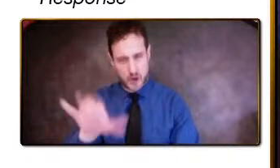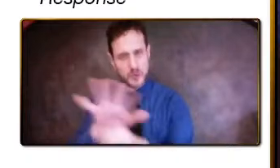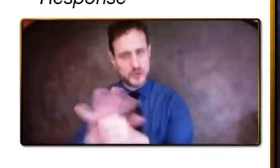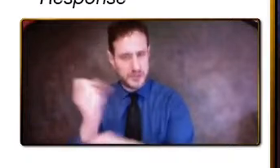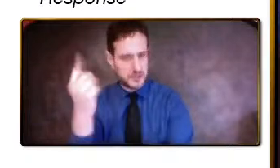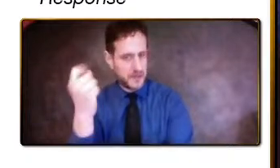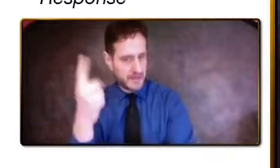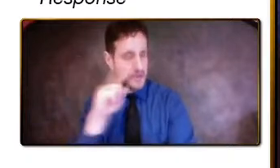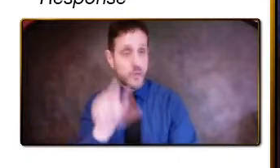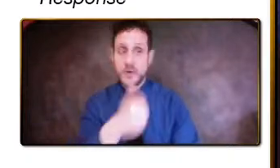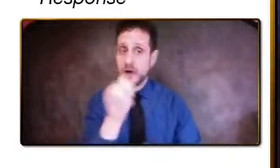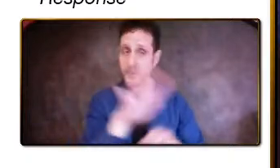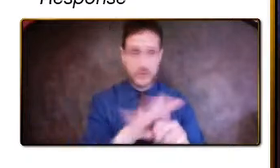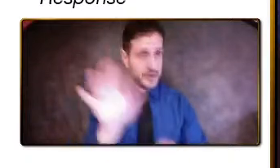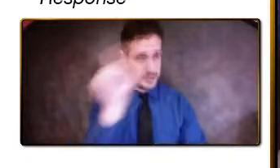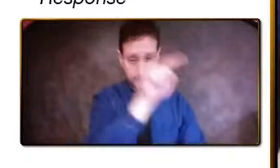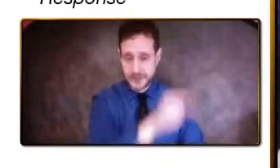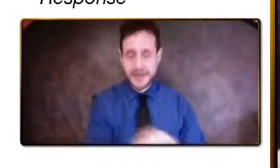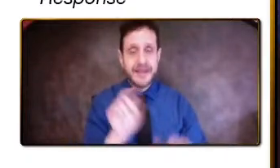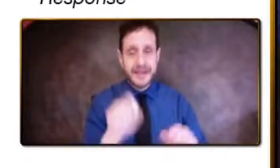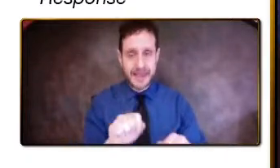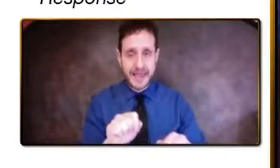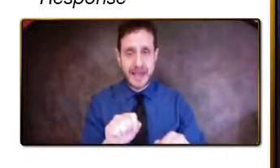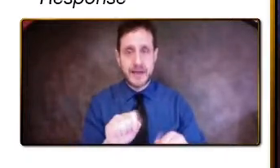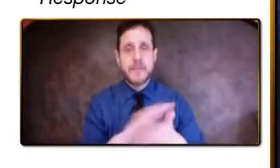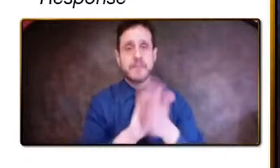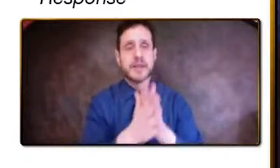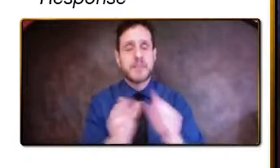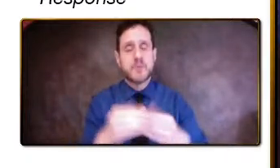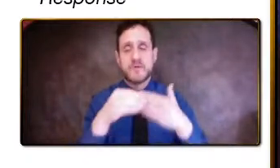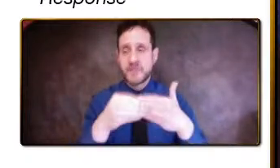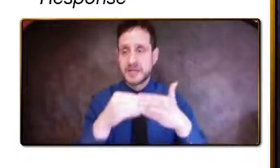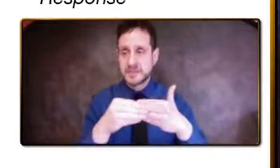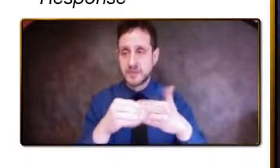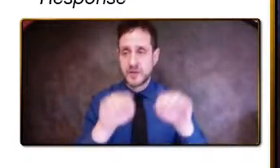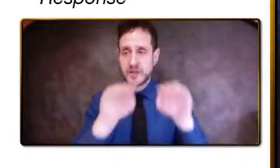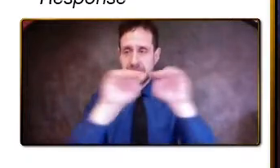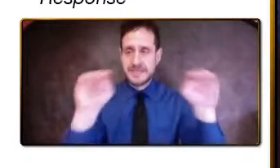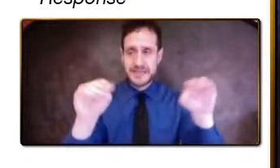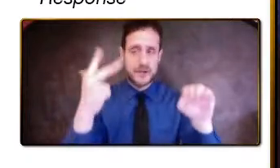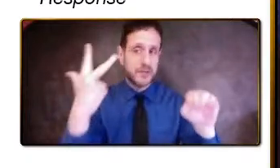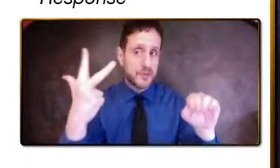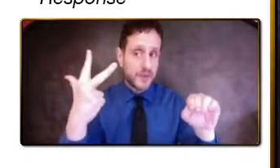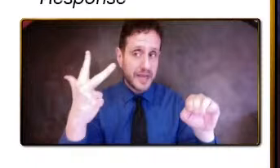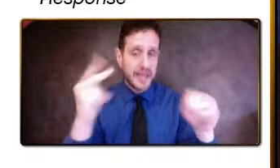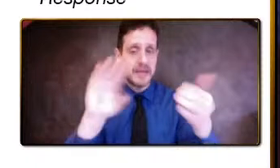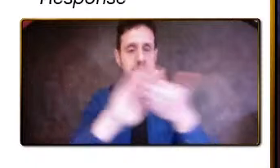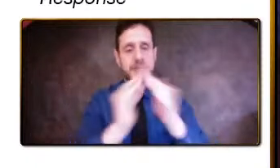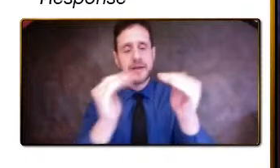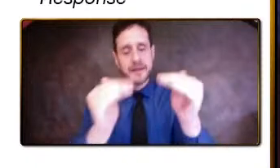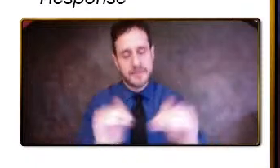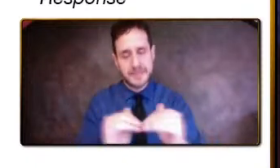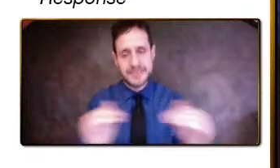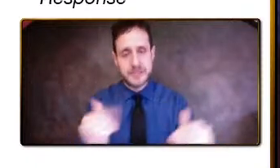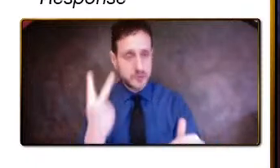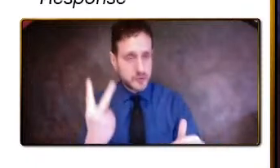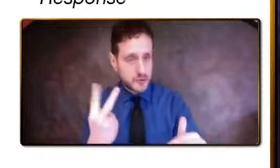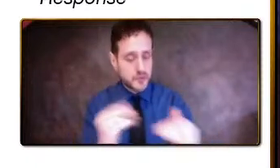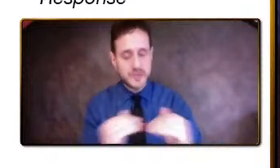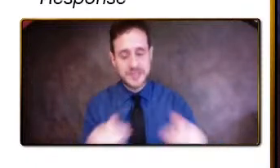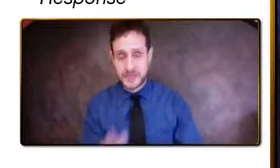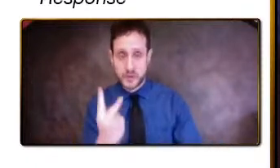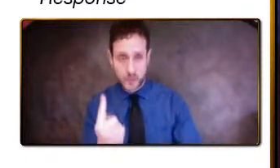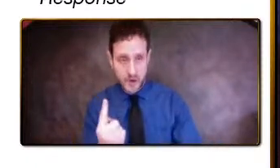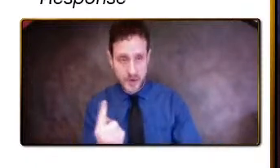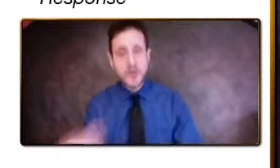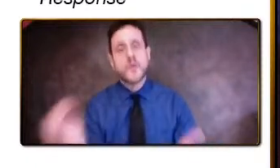region, can move from Tier 3 to Tier 2 or Tier 1 or back to Phase 4. And the city of